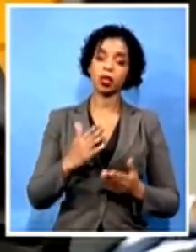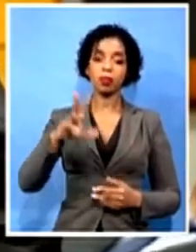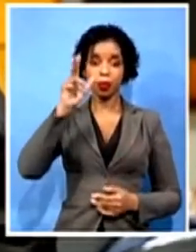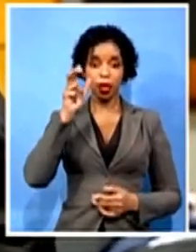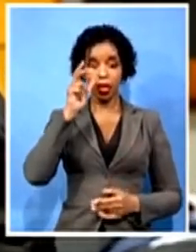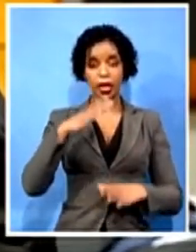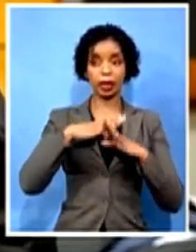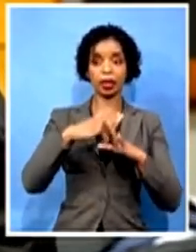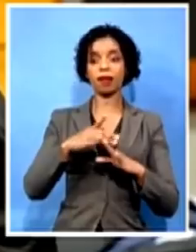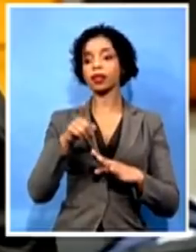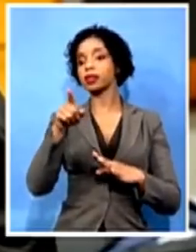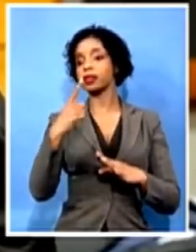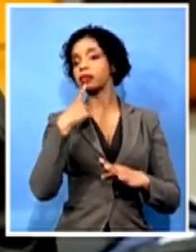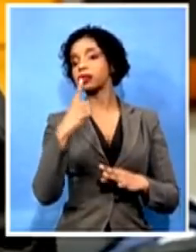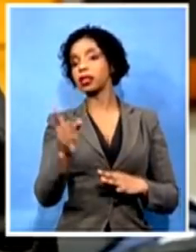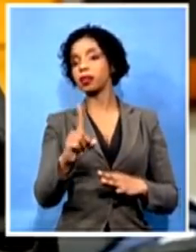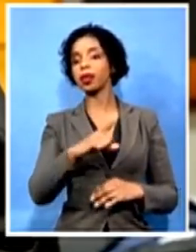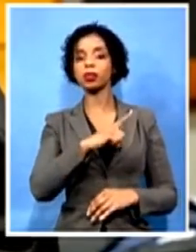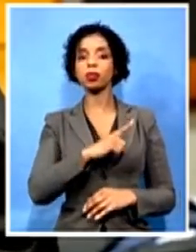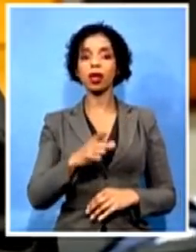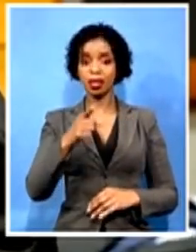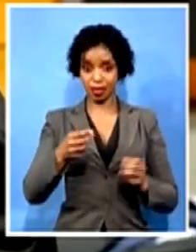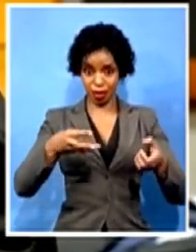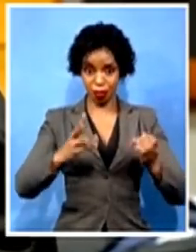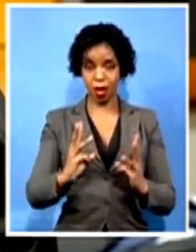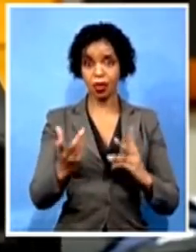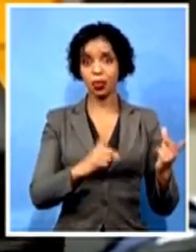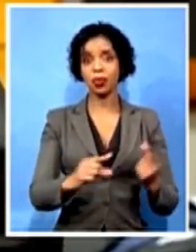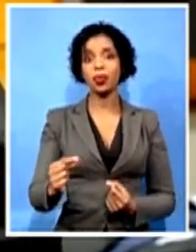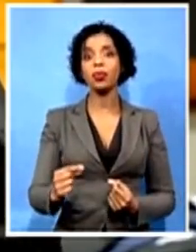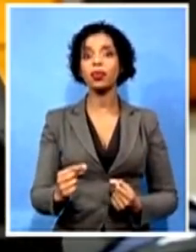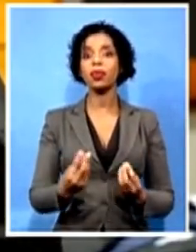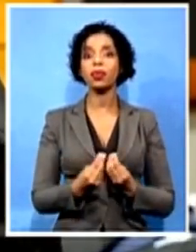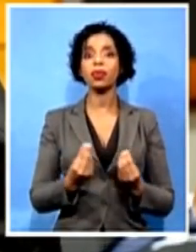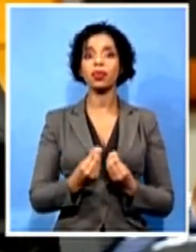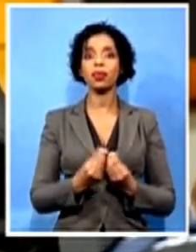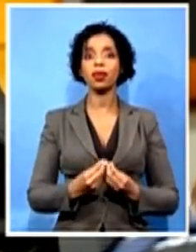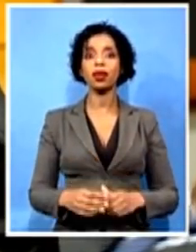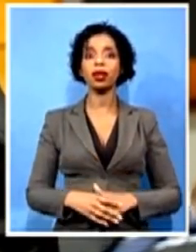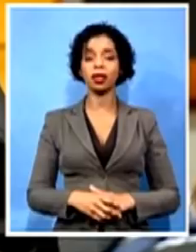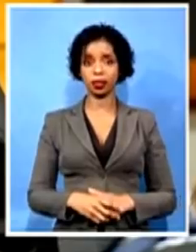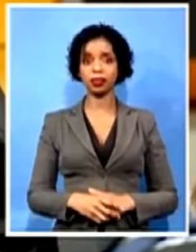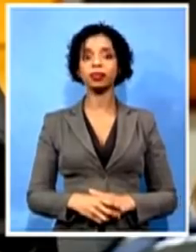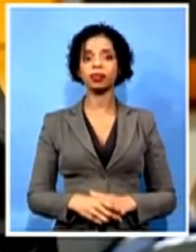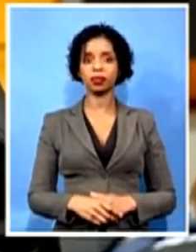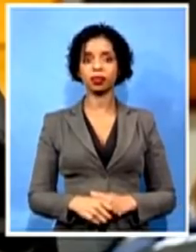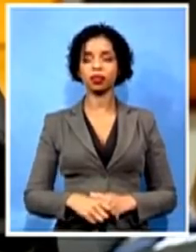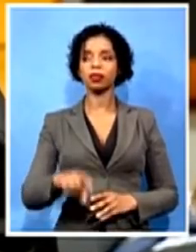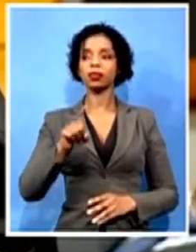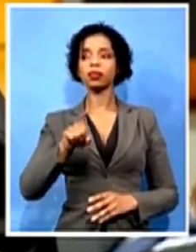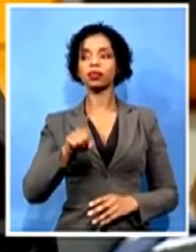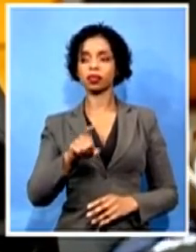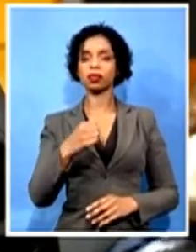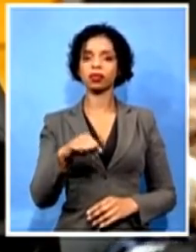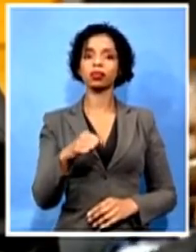deal firstly with somebody who's been giving their full cooperation, and it's also not the way to deal with a colleague who's been in